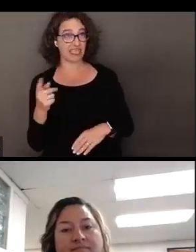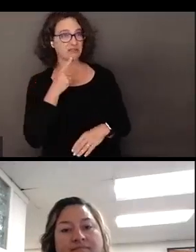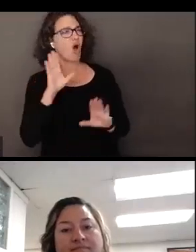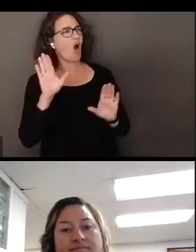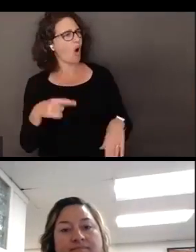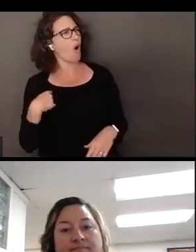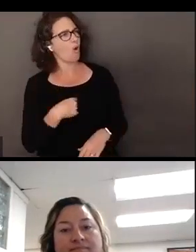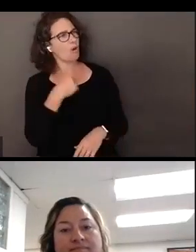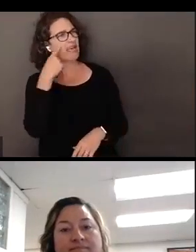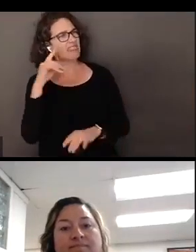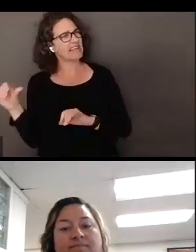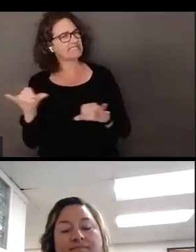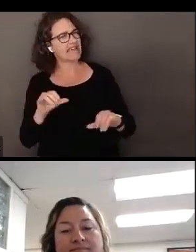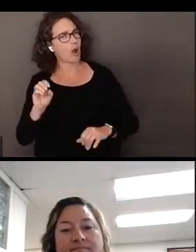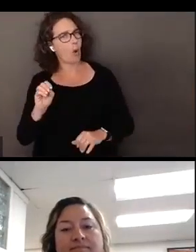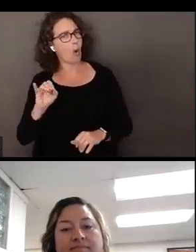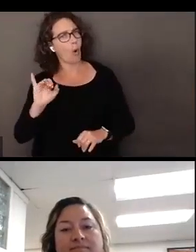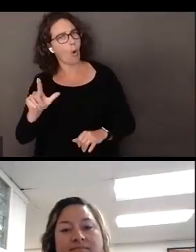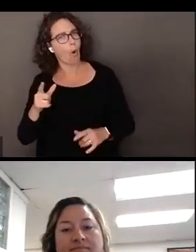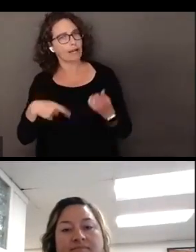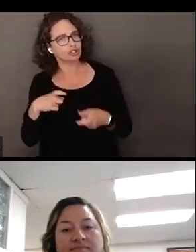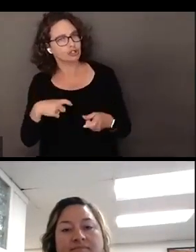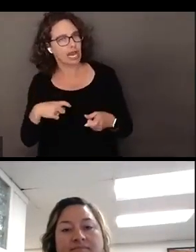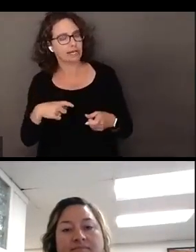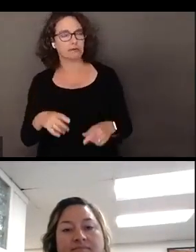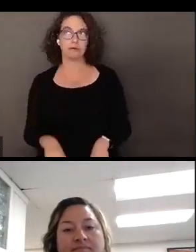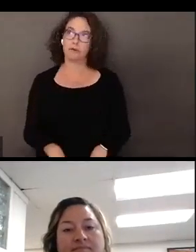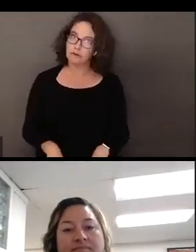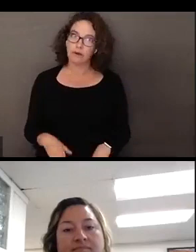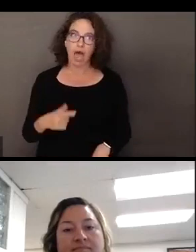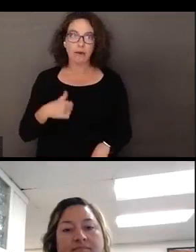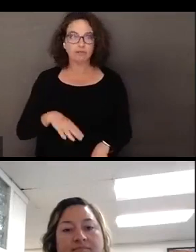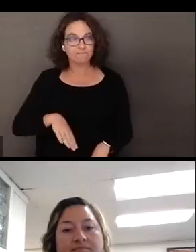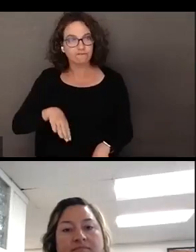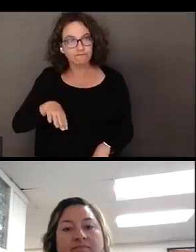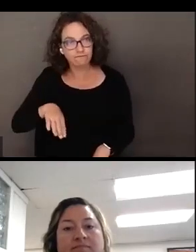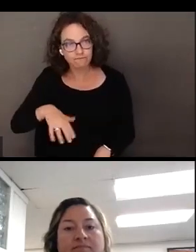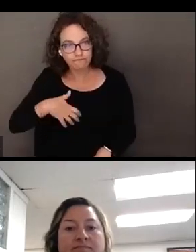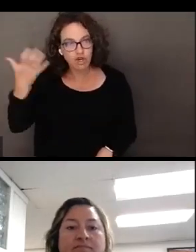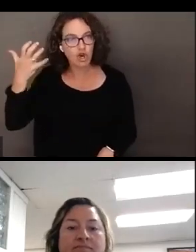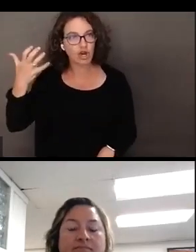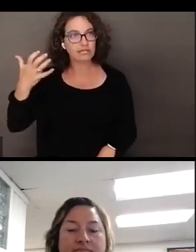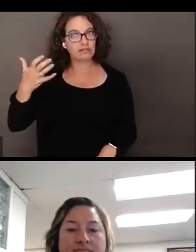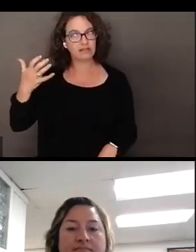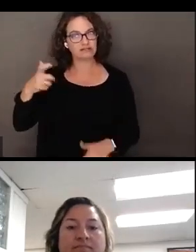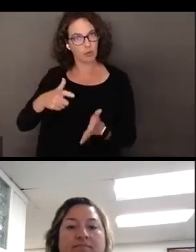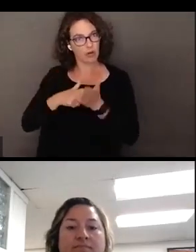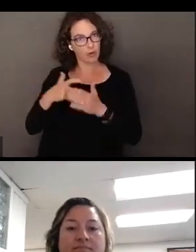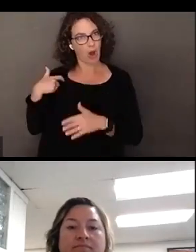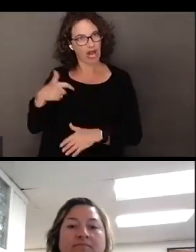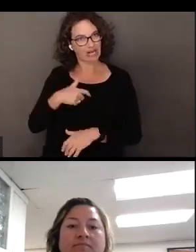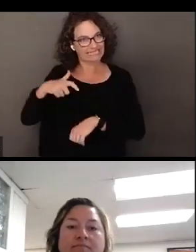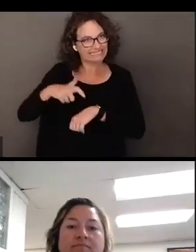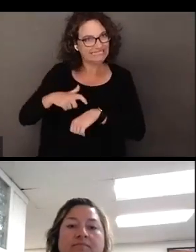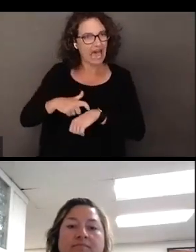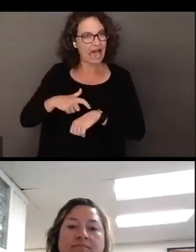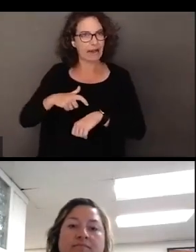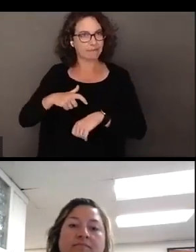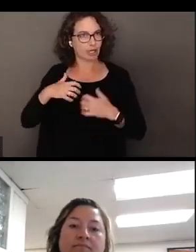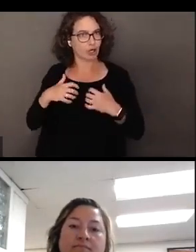I was furious with them because it took us some time and a good bit of courage to actually muster up enough energy to